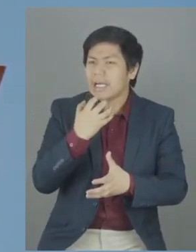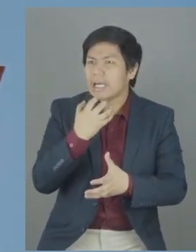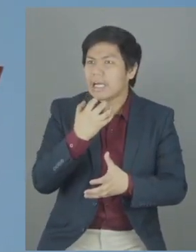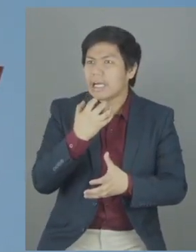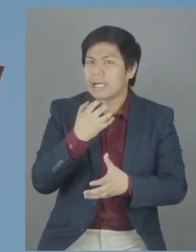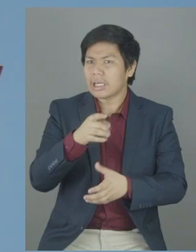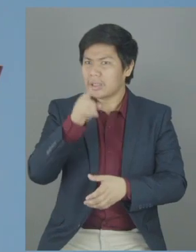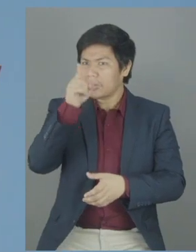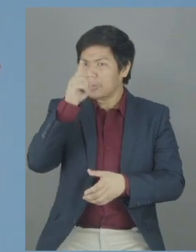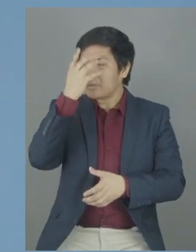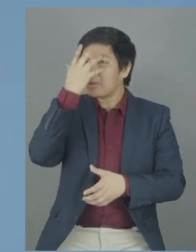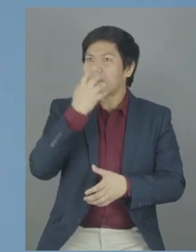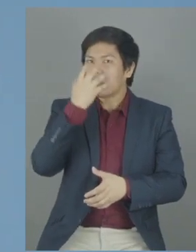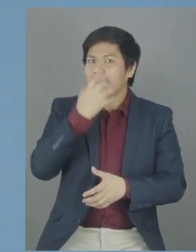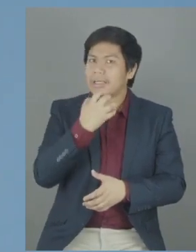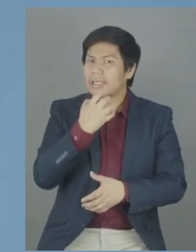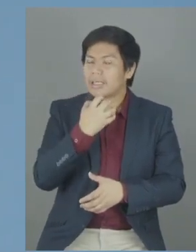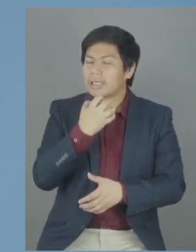whenever you're angry,